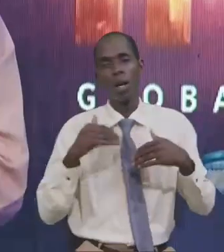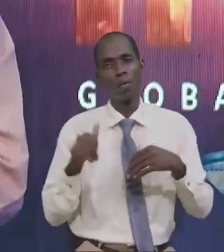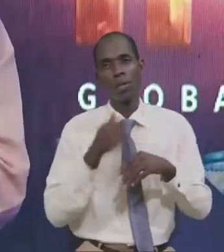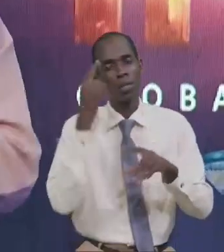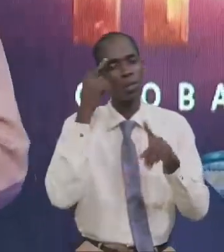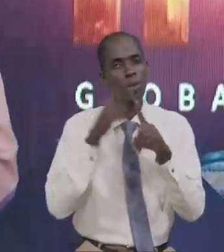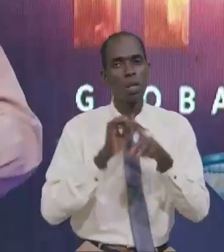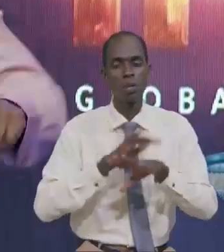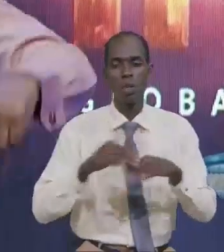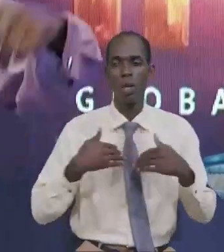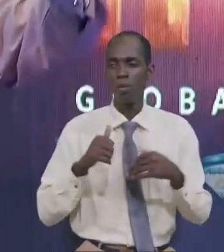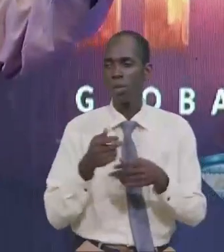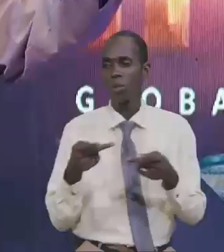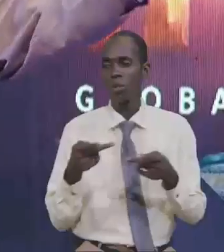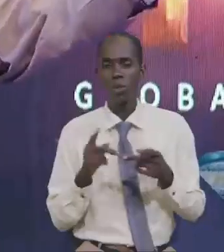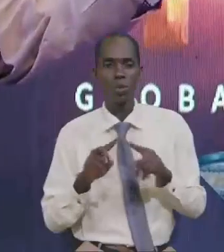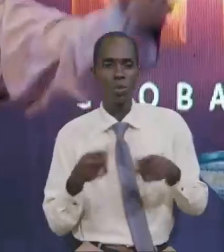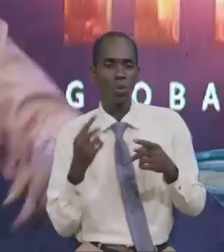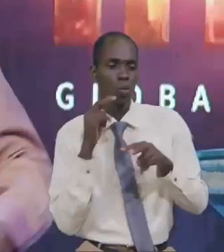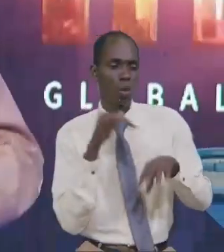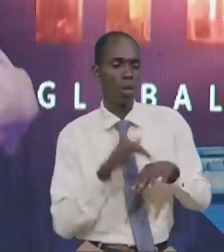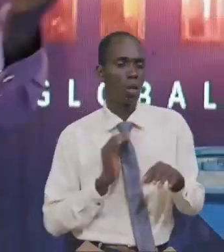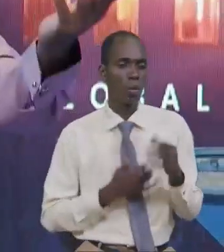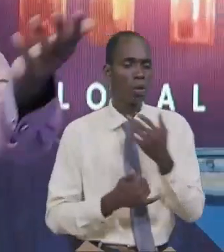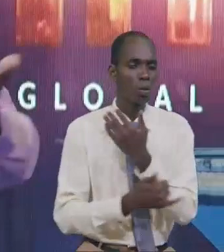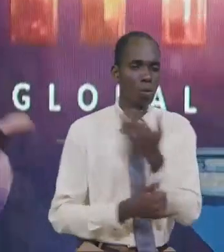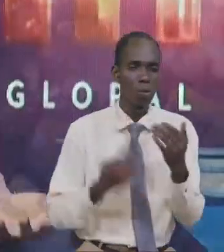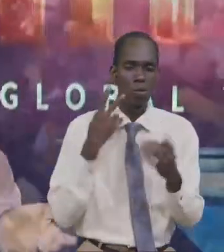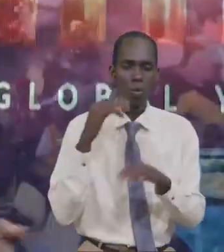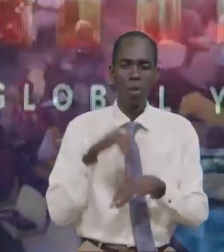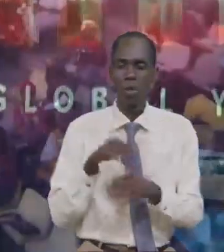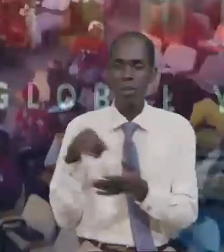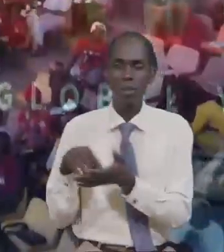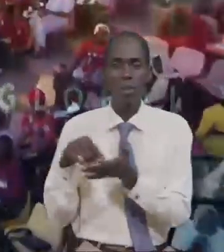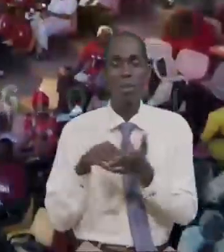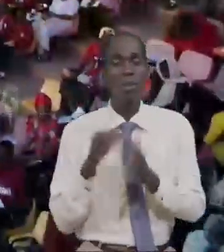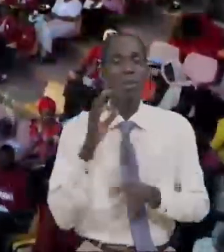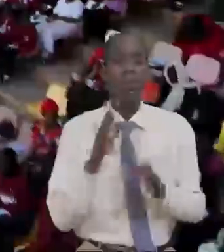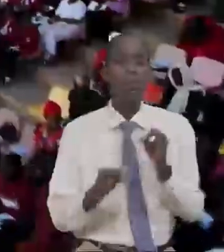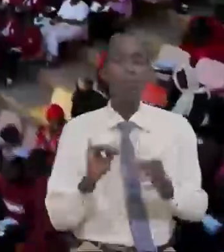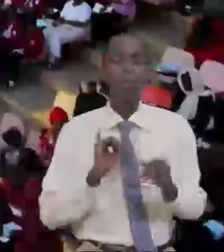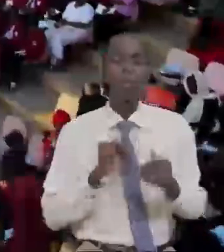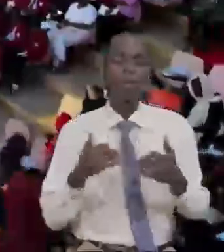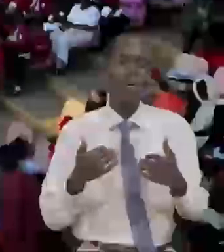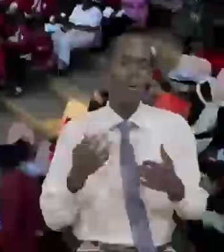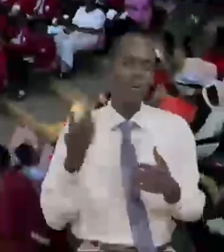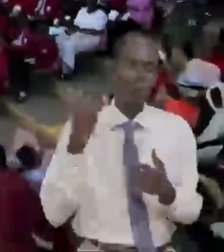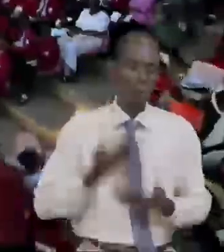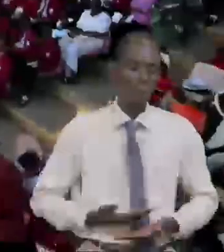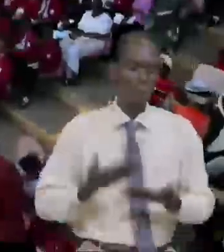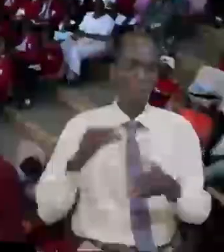in that other country, if I were raised another country, you know, it's because of adversity. But in